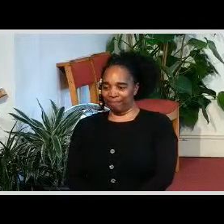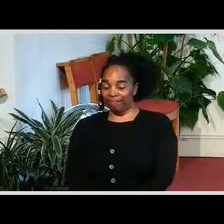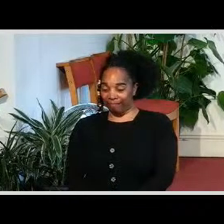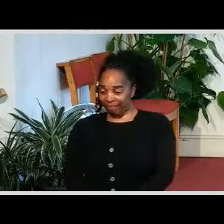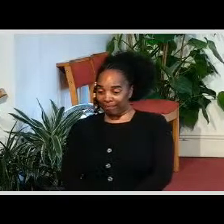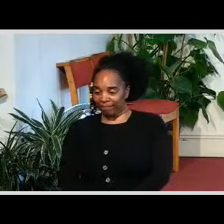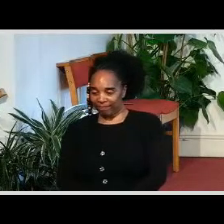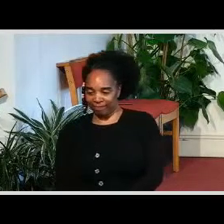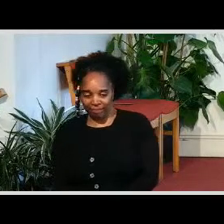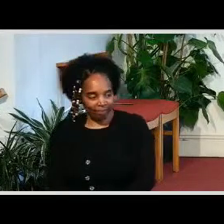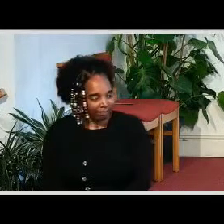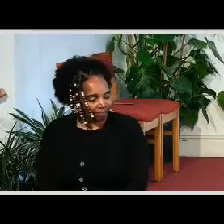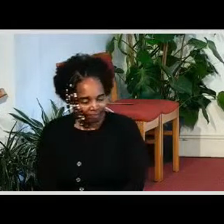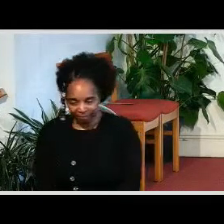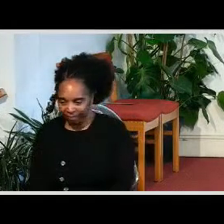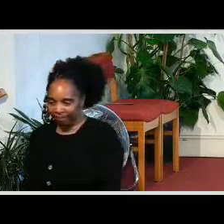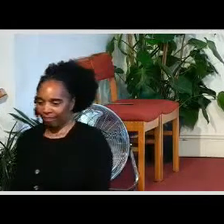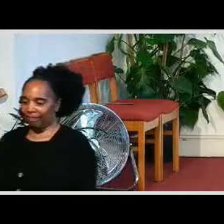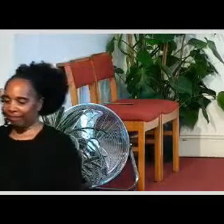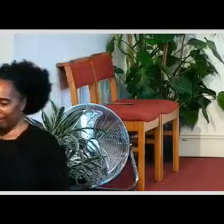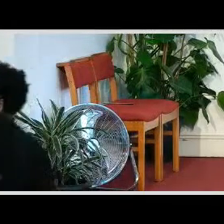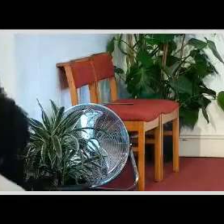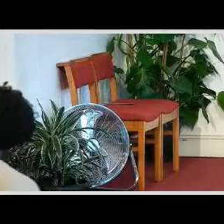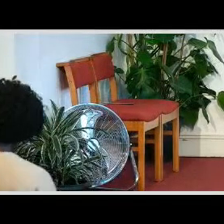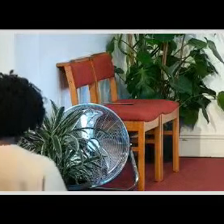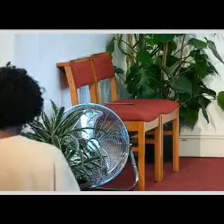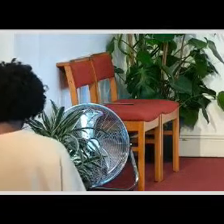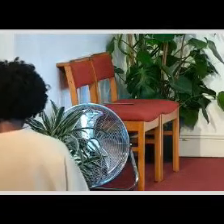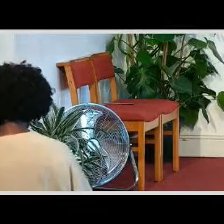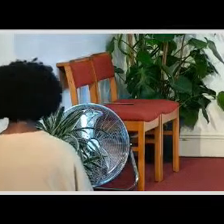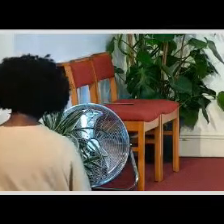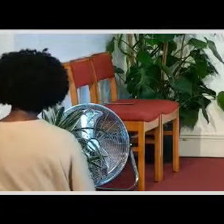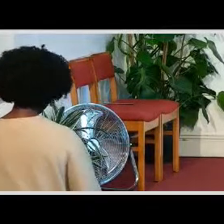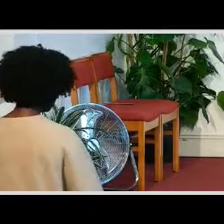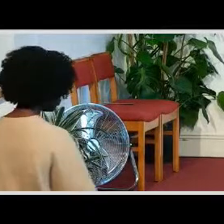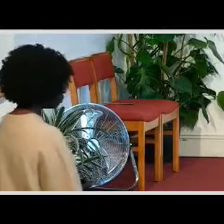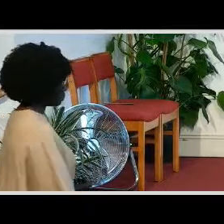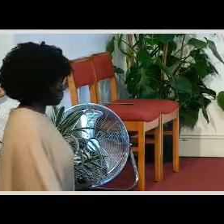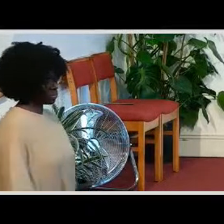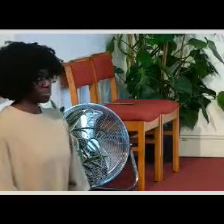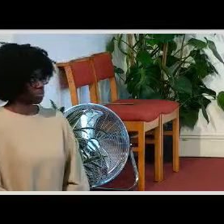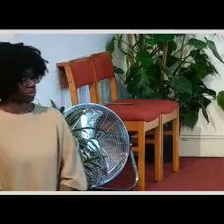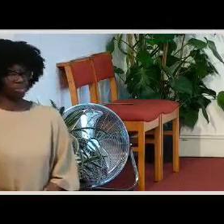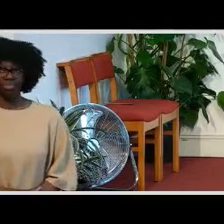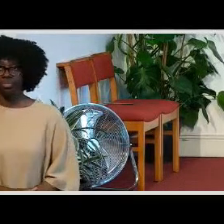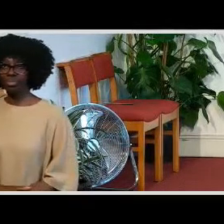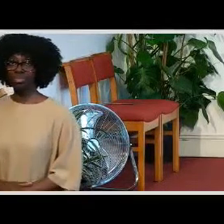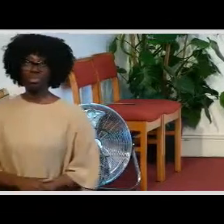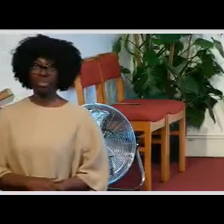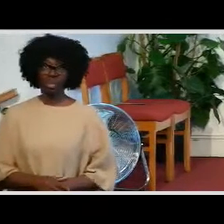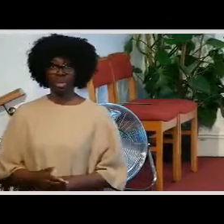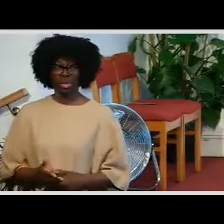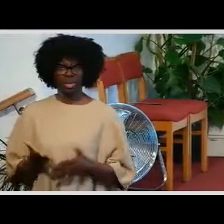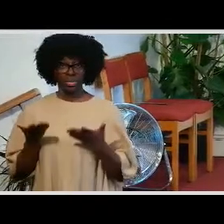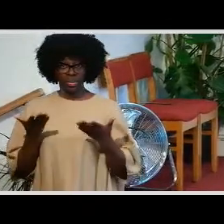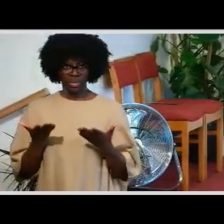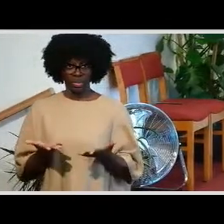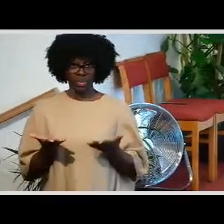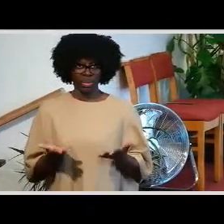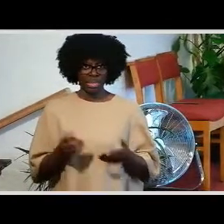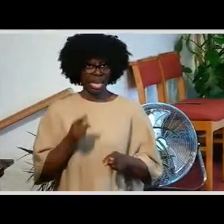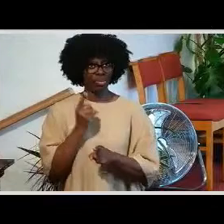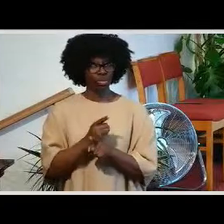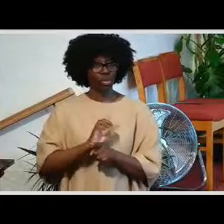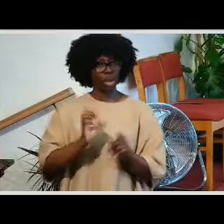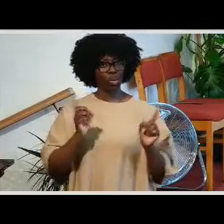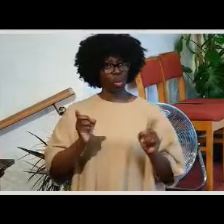Okay, so that's ADHD and some general tips if you're a Sabbath school teacher. I'm going to now look at autism. This one is